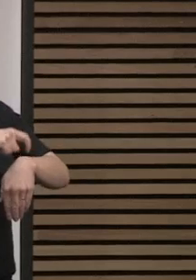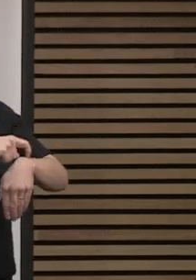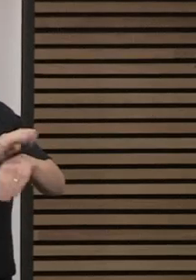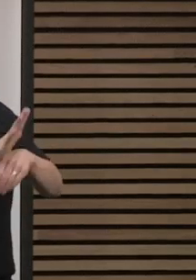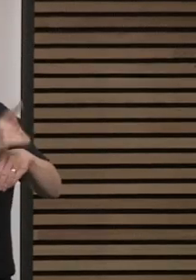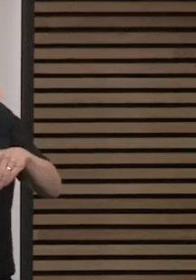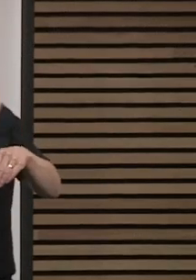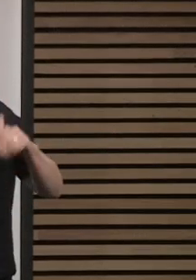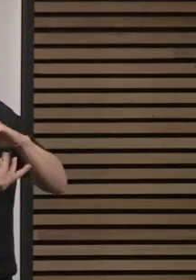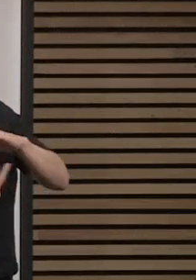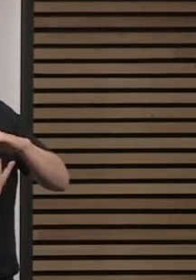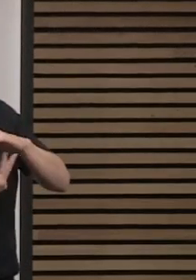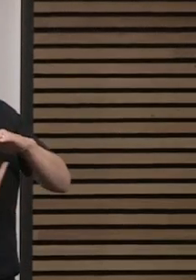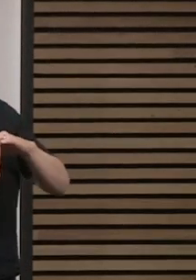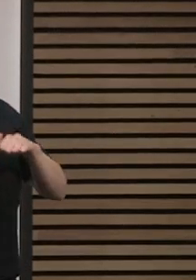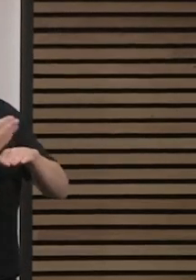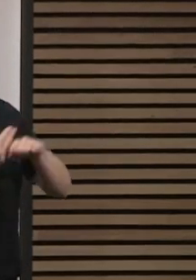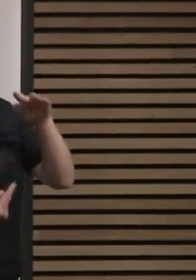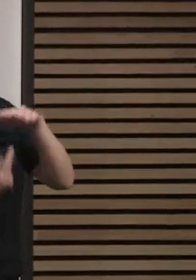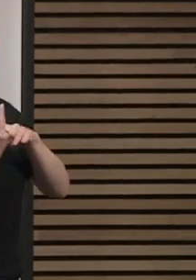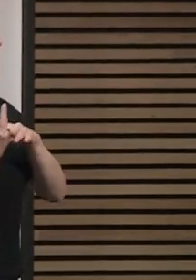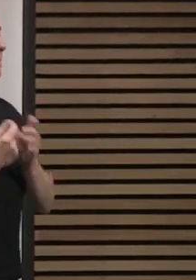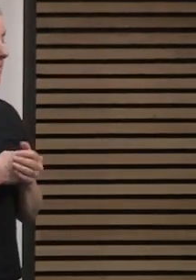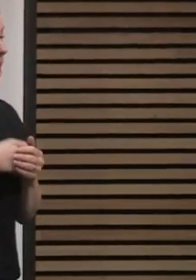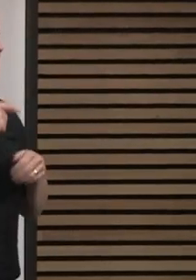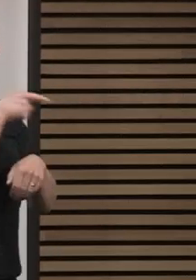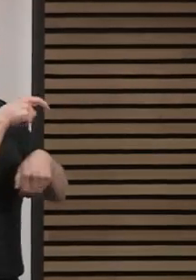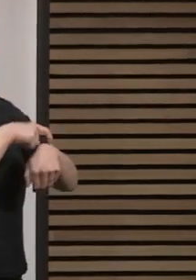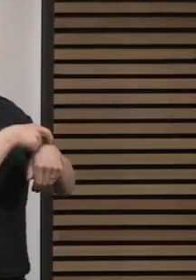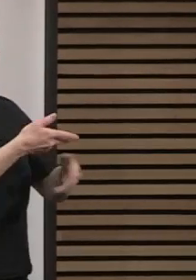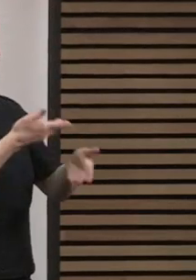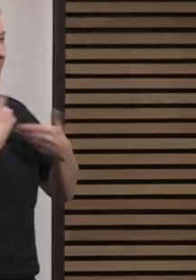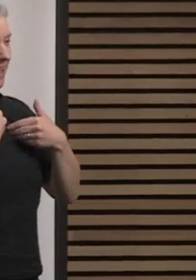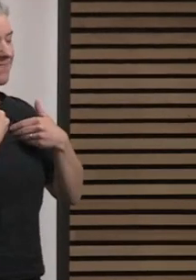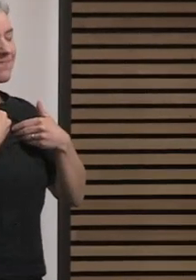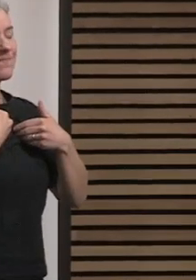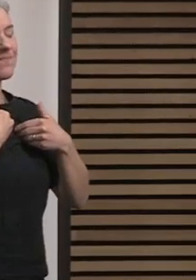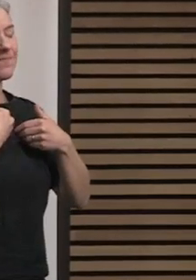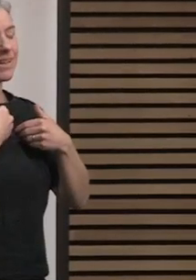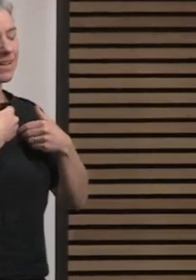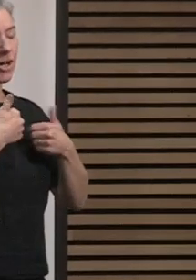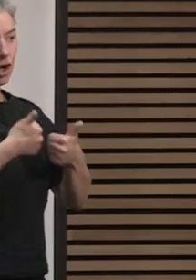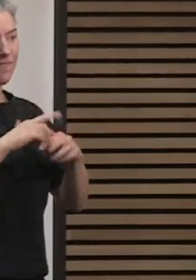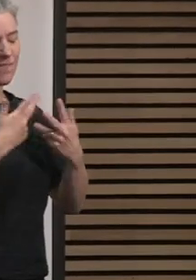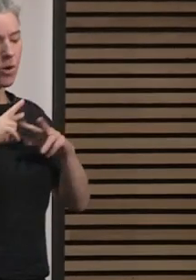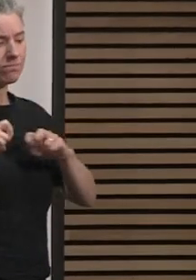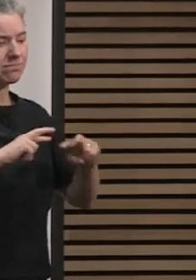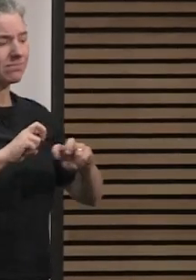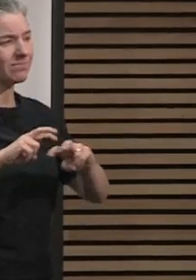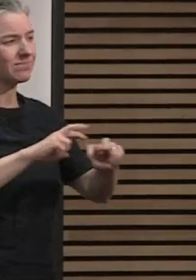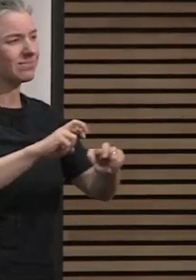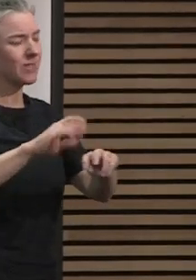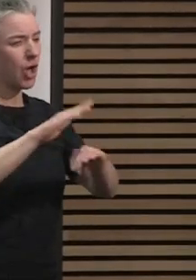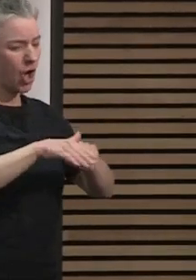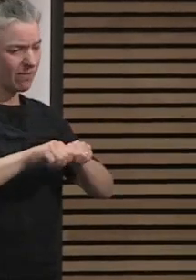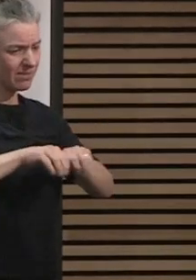here is we feel that will give us sufficient time to have absolutely determined the extent of the current